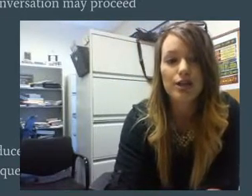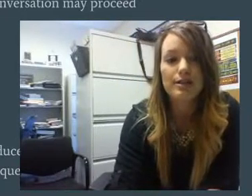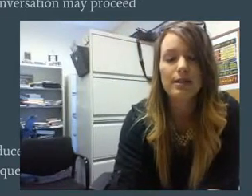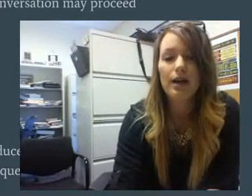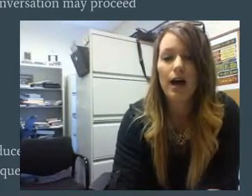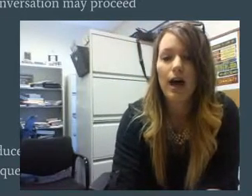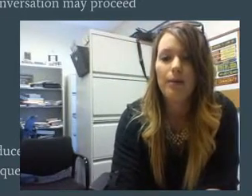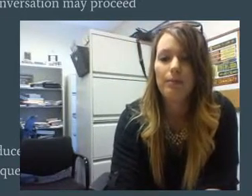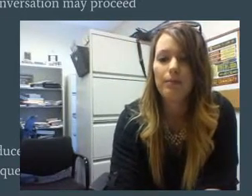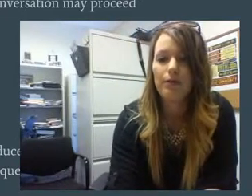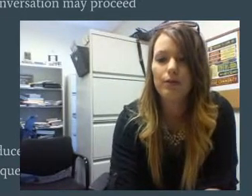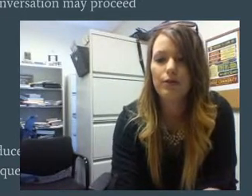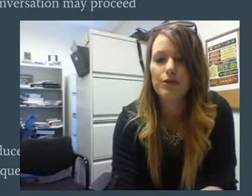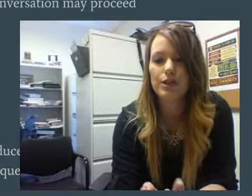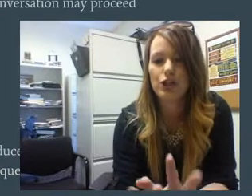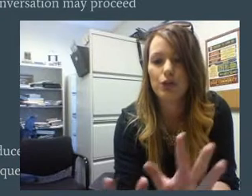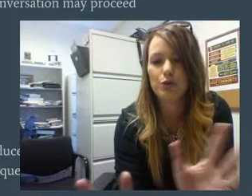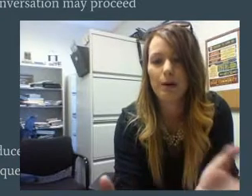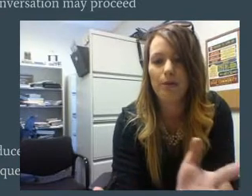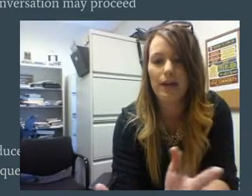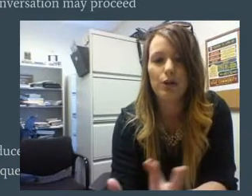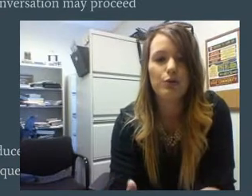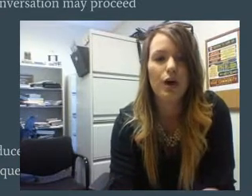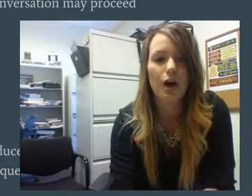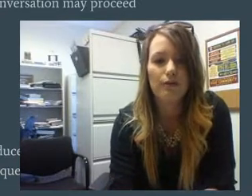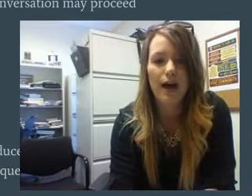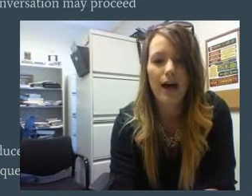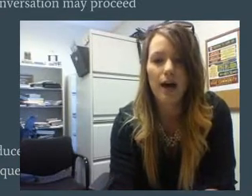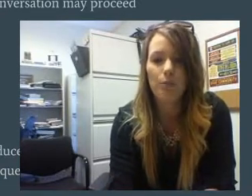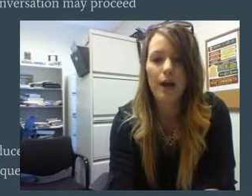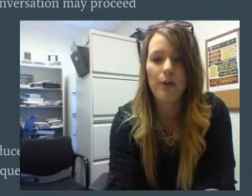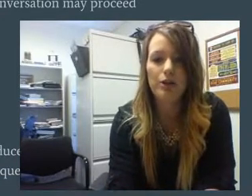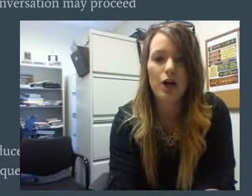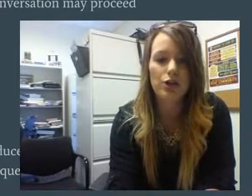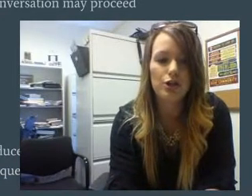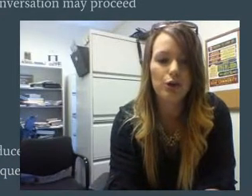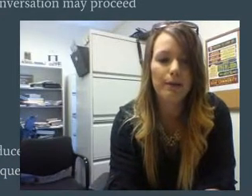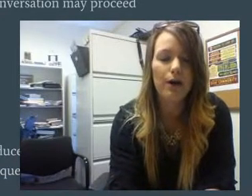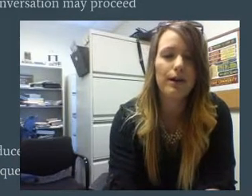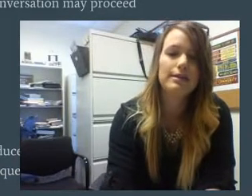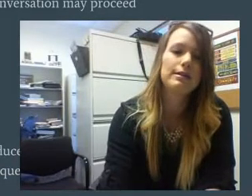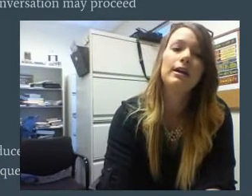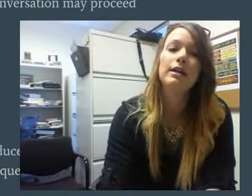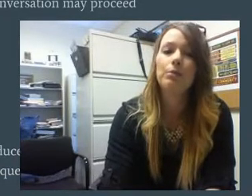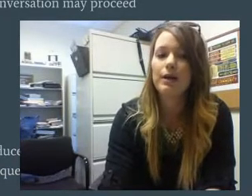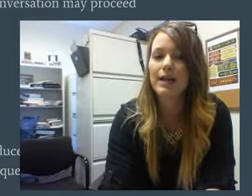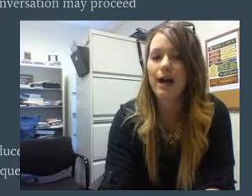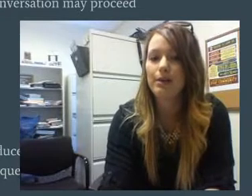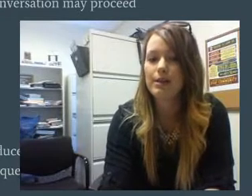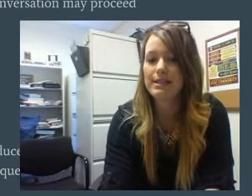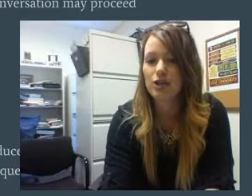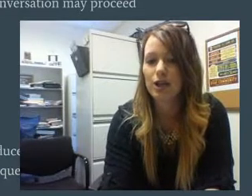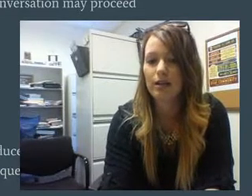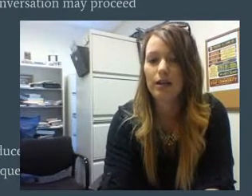strategies. There's this huge bubble that includes all of that. What I want to talk to you about is, number one,